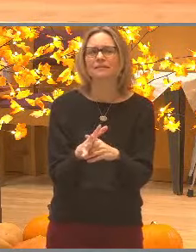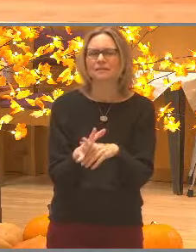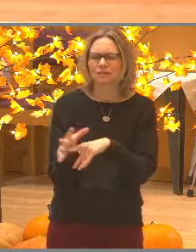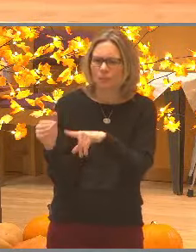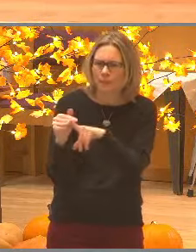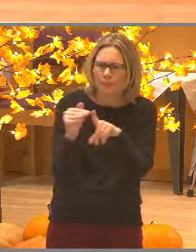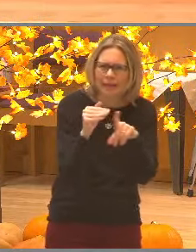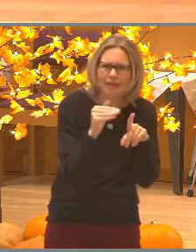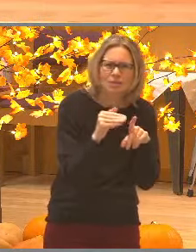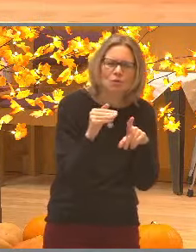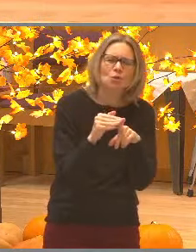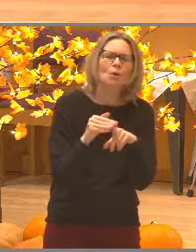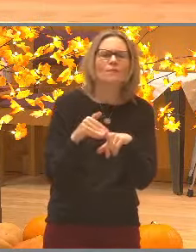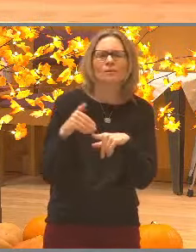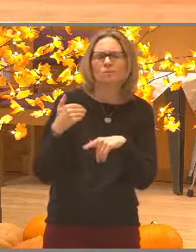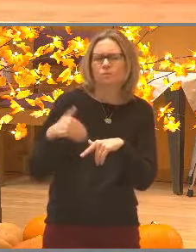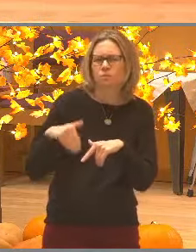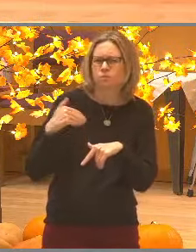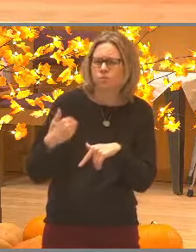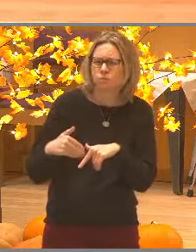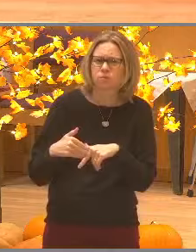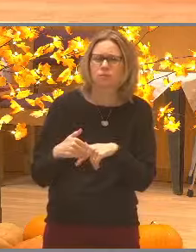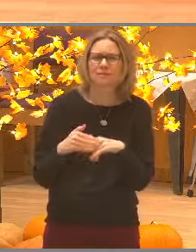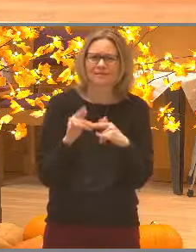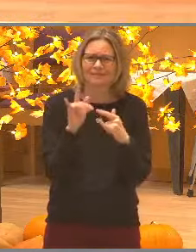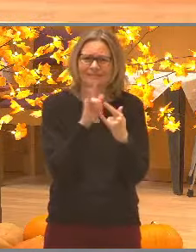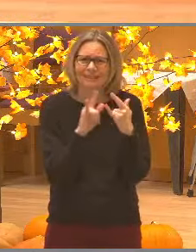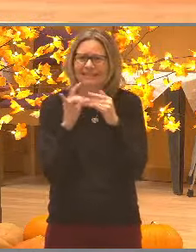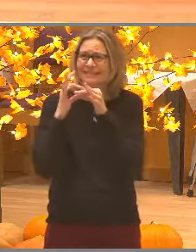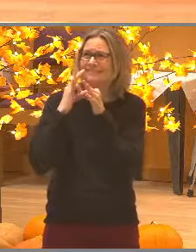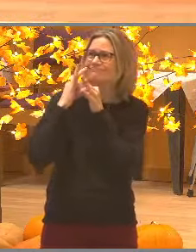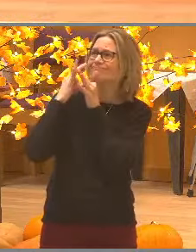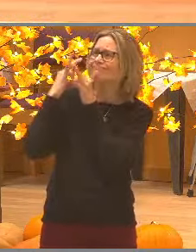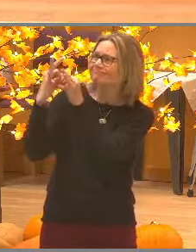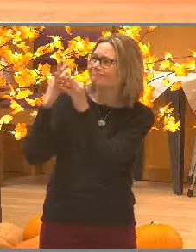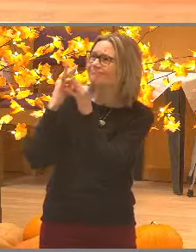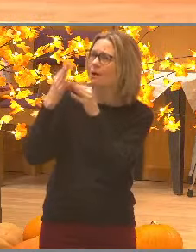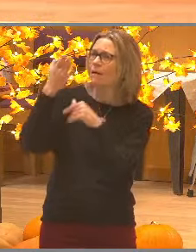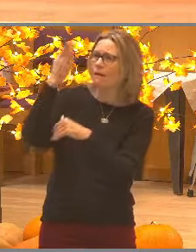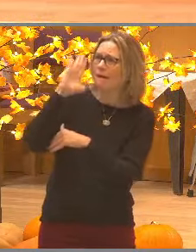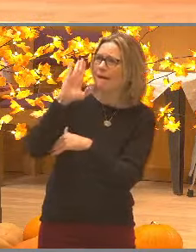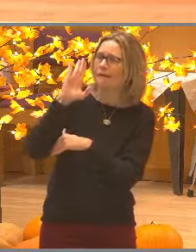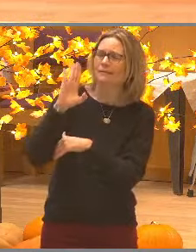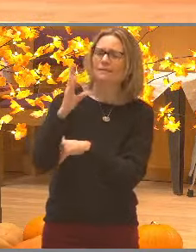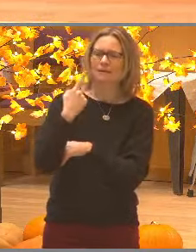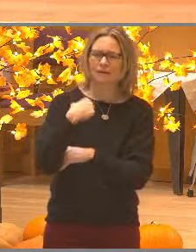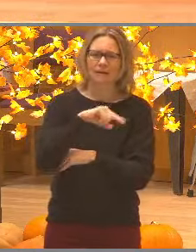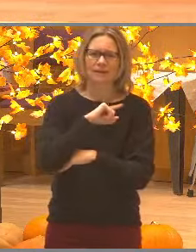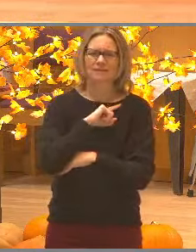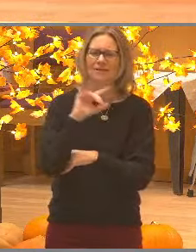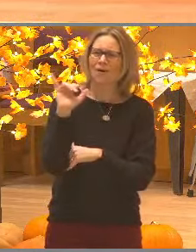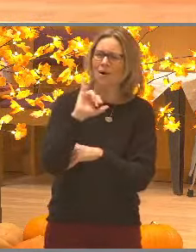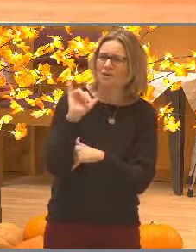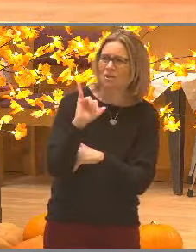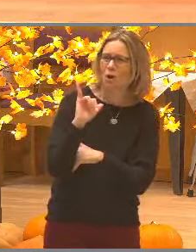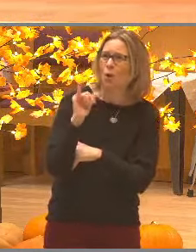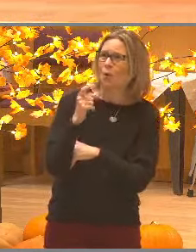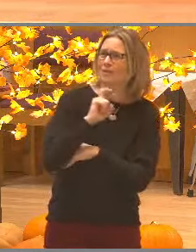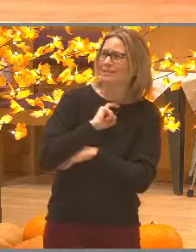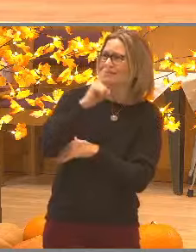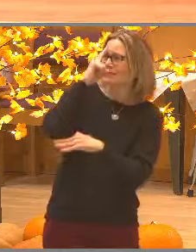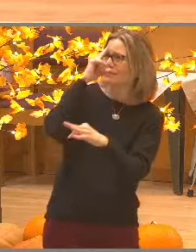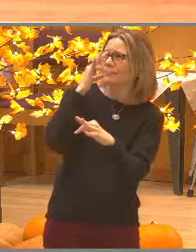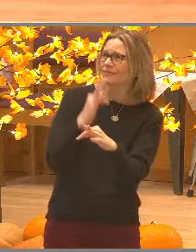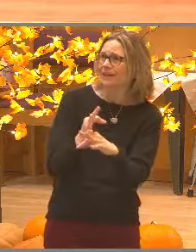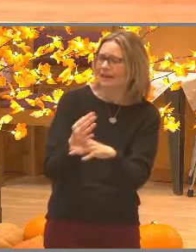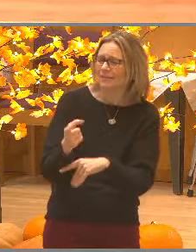and intimate connection of God with each one of us, but also a reminder of the gift of faith that has been given to